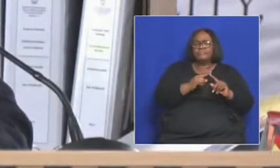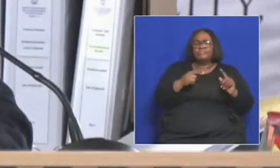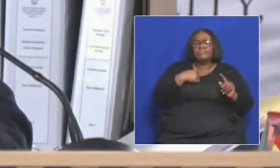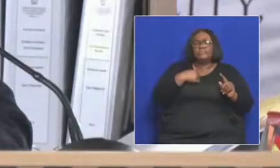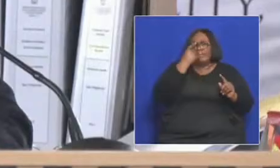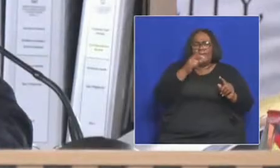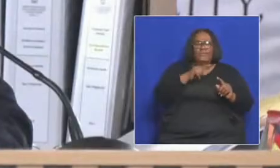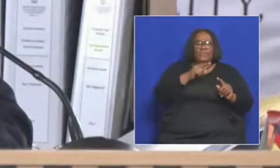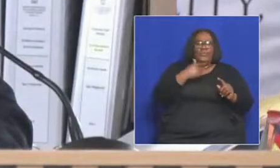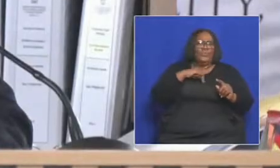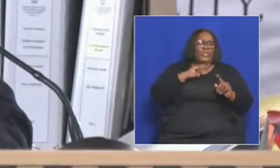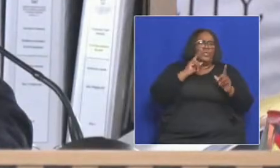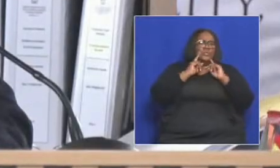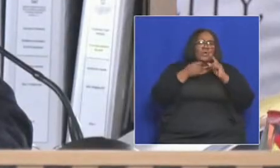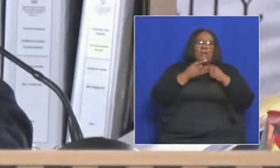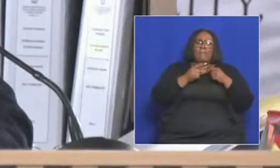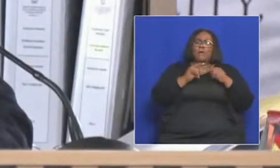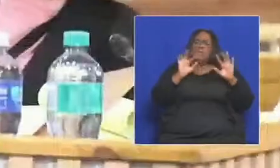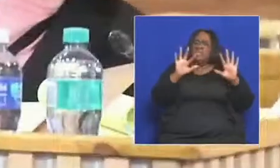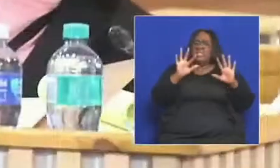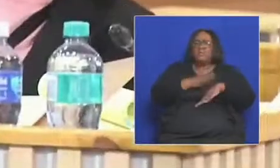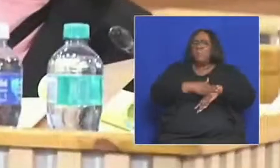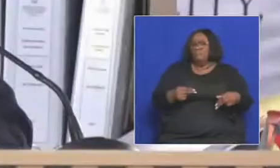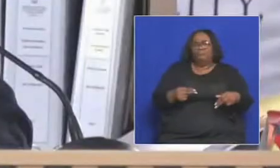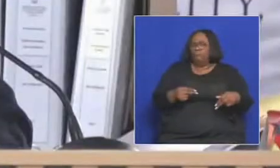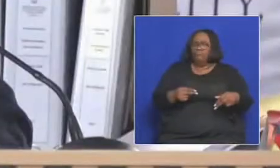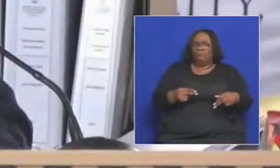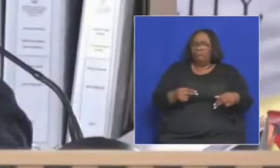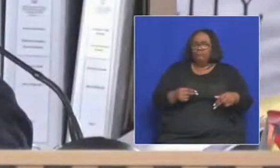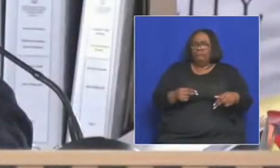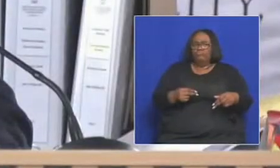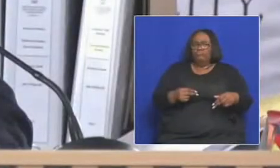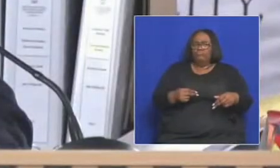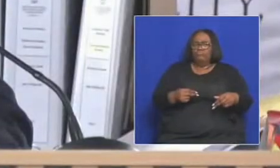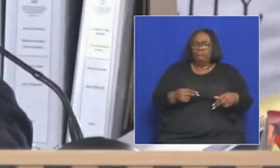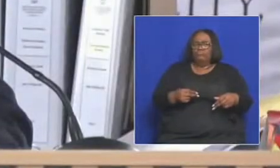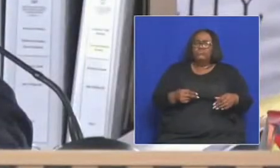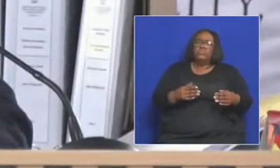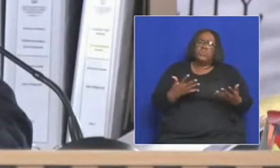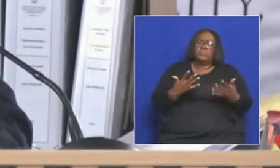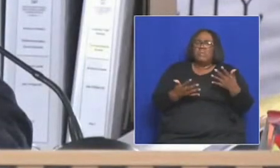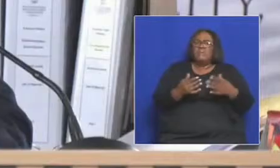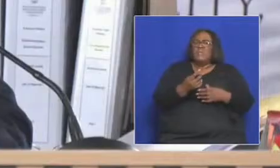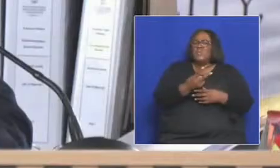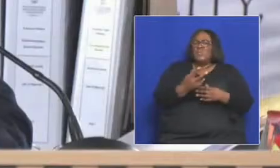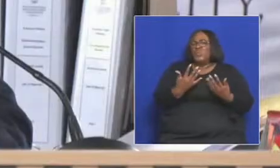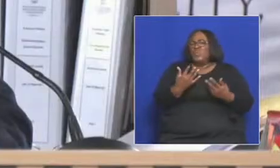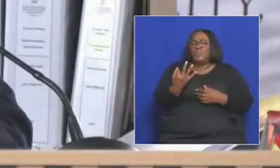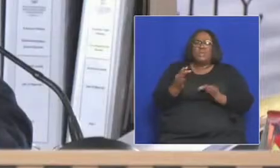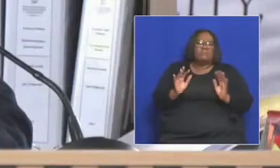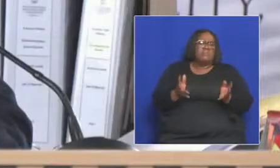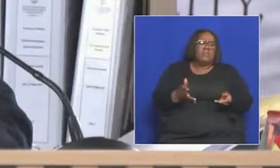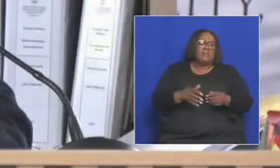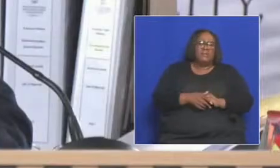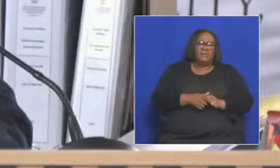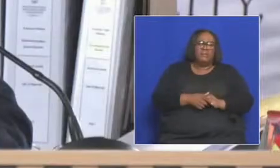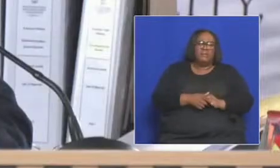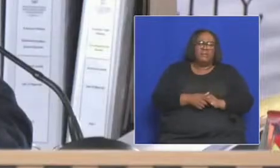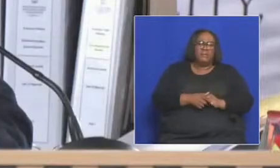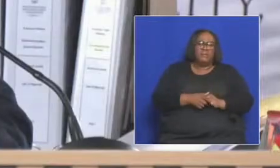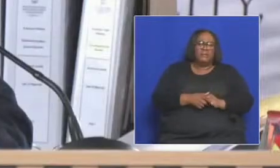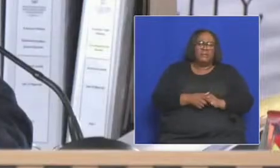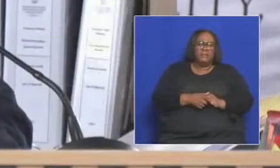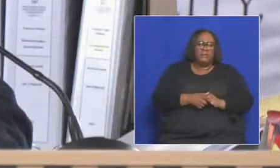about 10 or more companies involved in this scheme. There might be 2, 3, and I am happy to accept